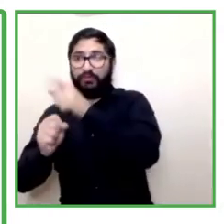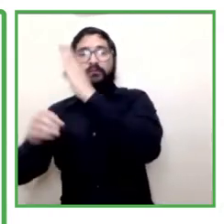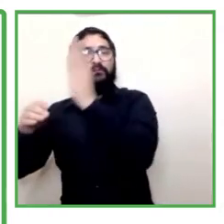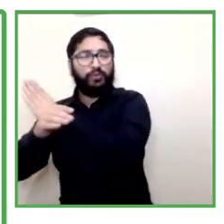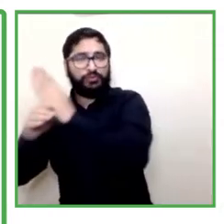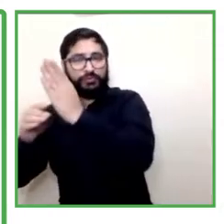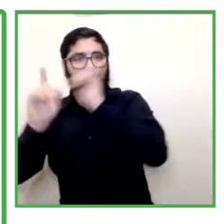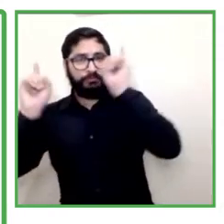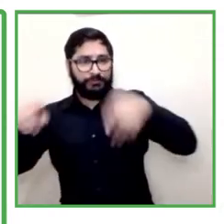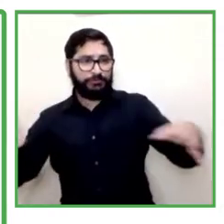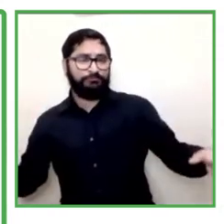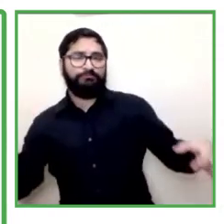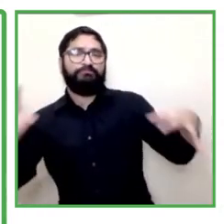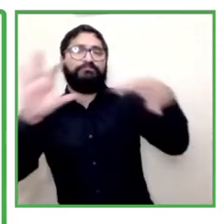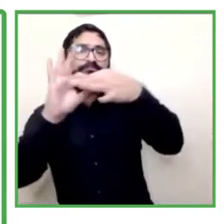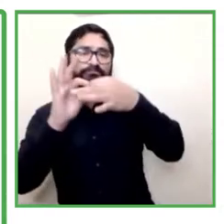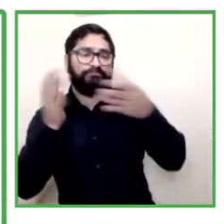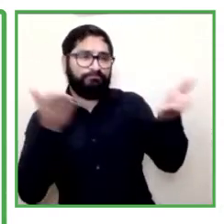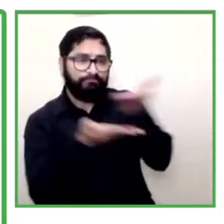platform